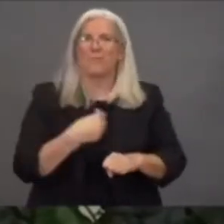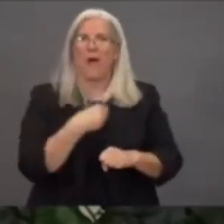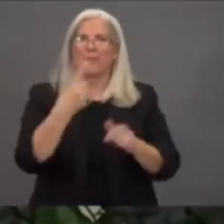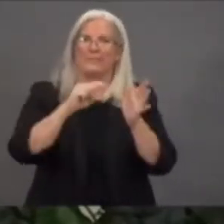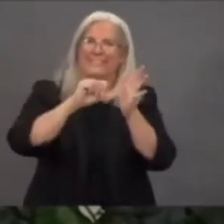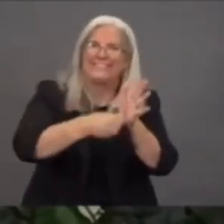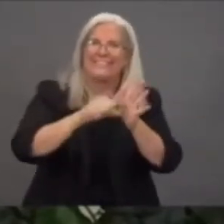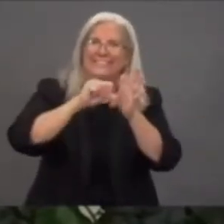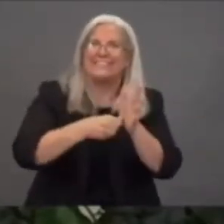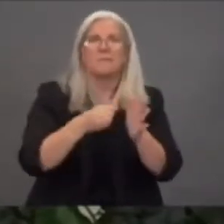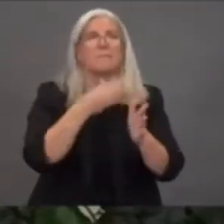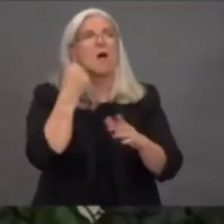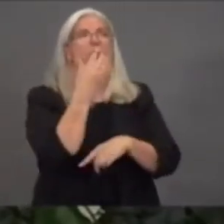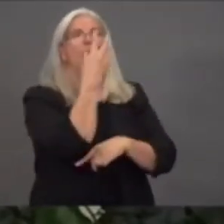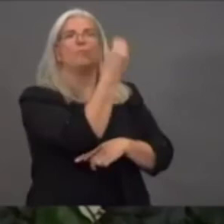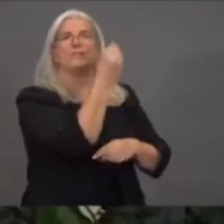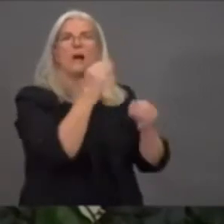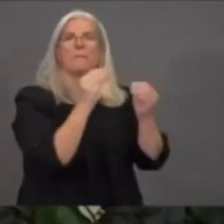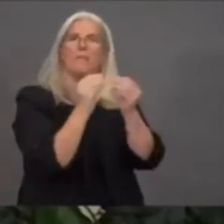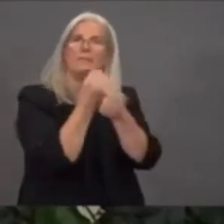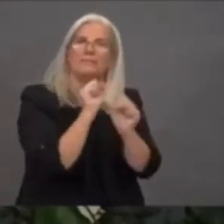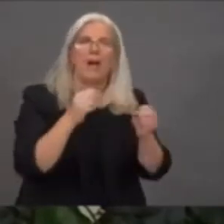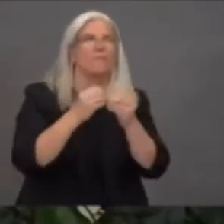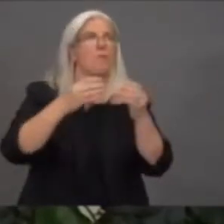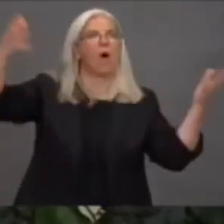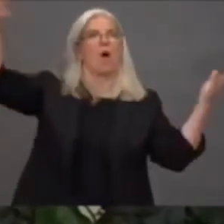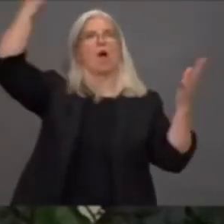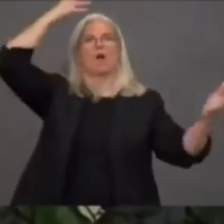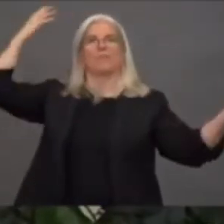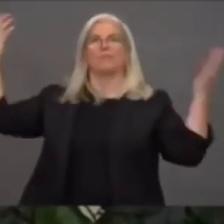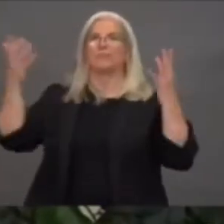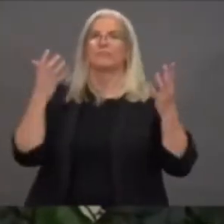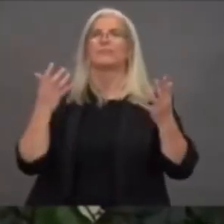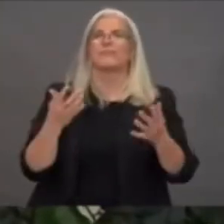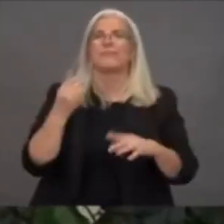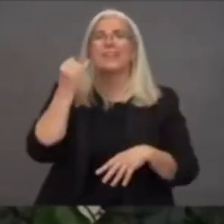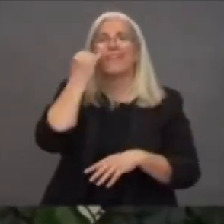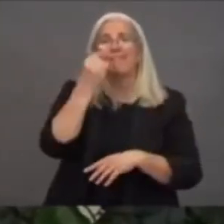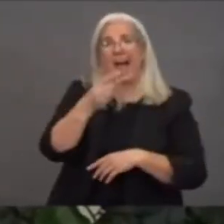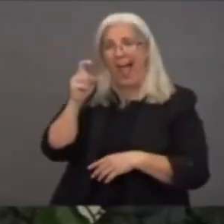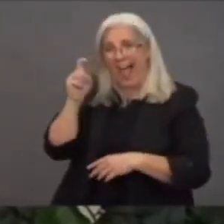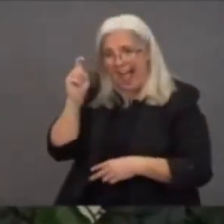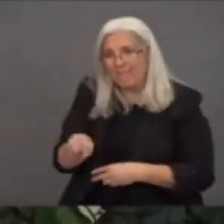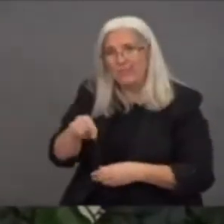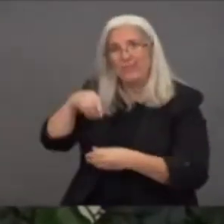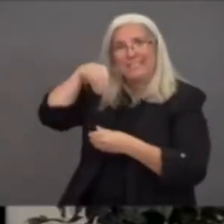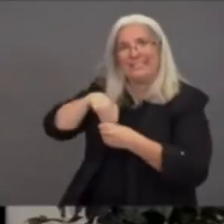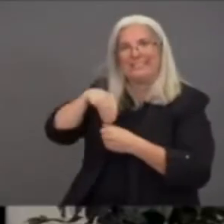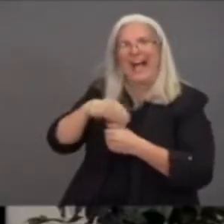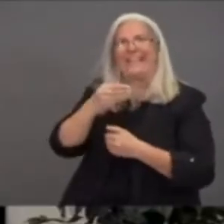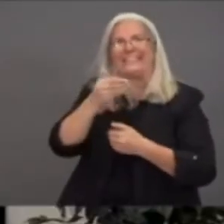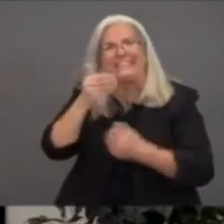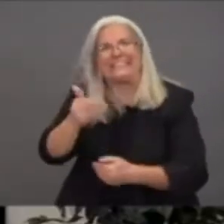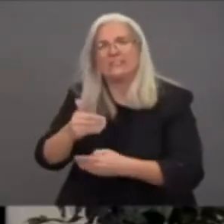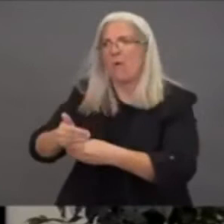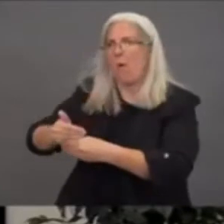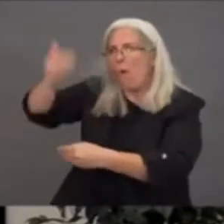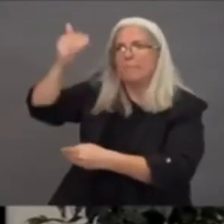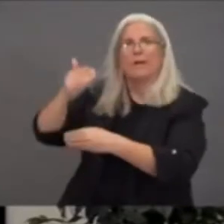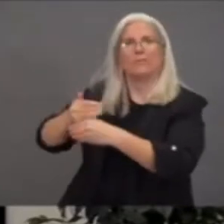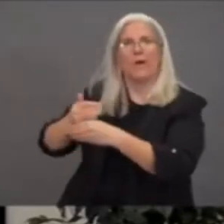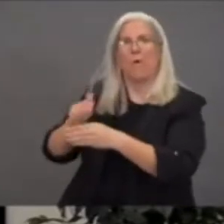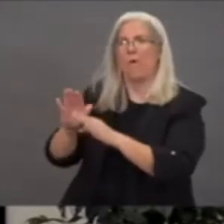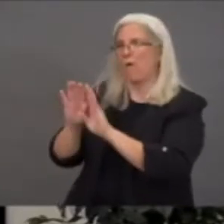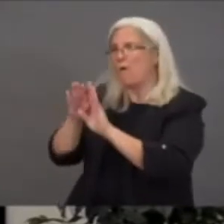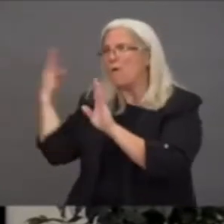are indoors, open all the windows, open the doors, get some ventilation in there. Shortening the time that you're Yes, indoors.